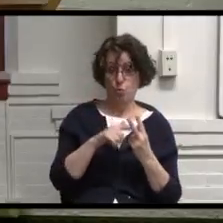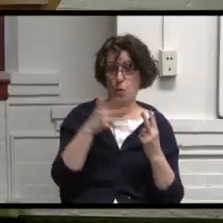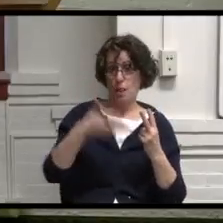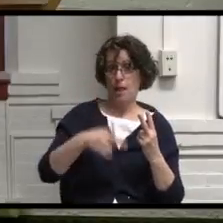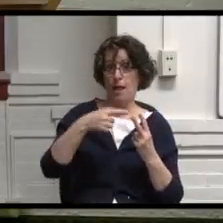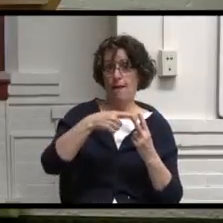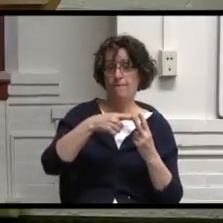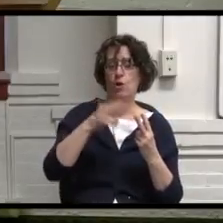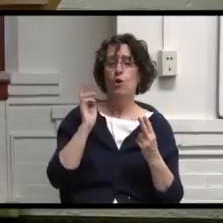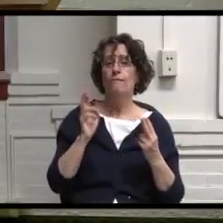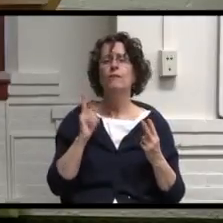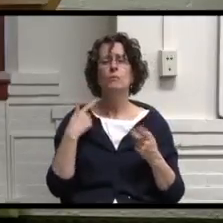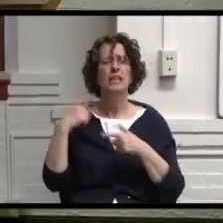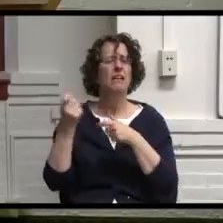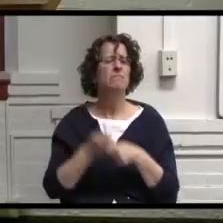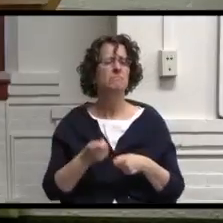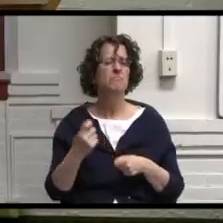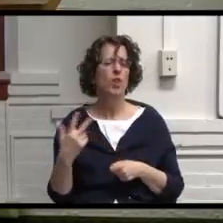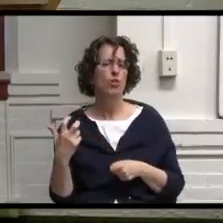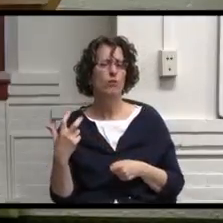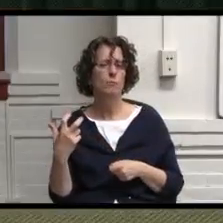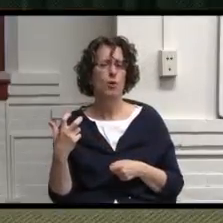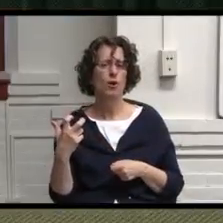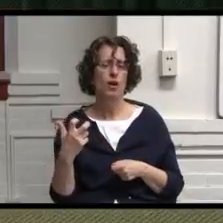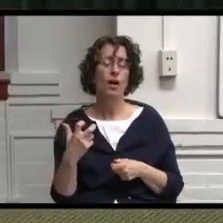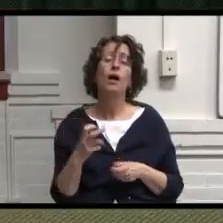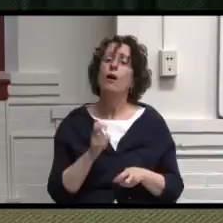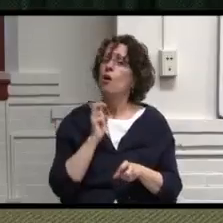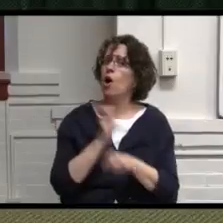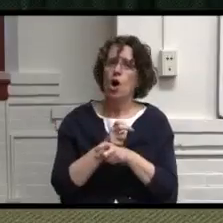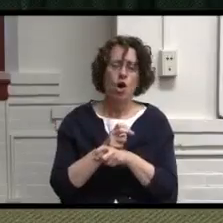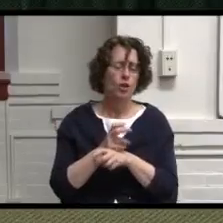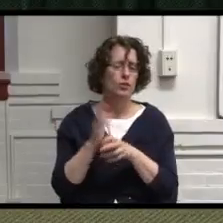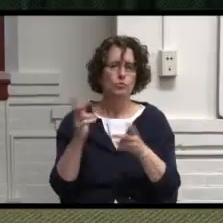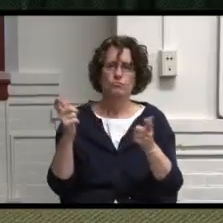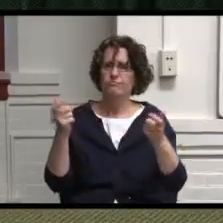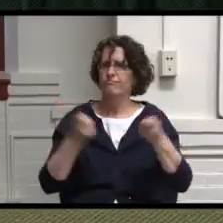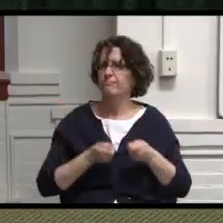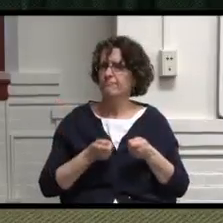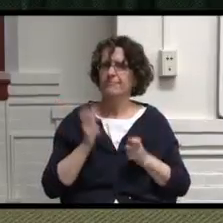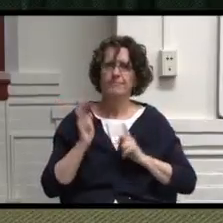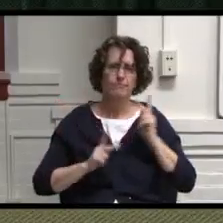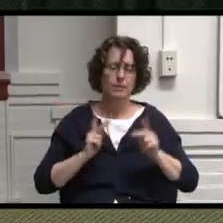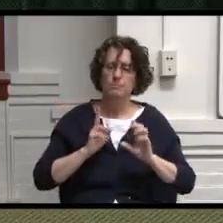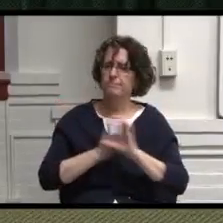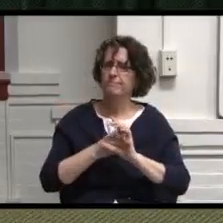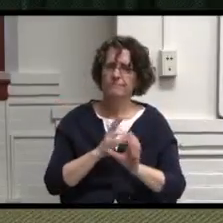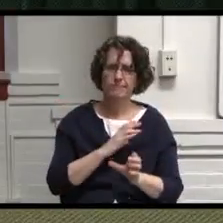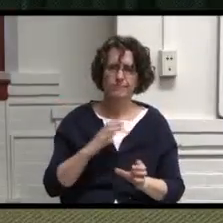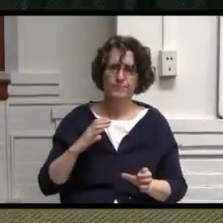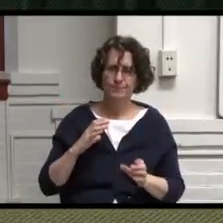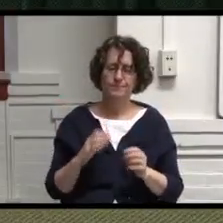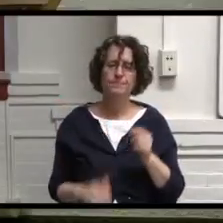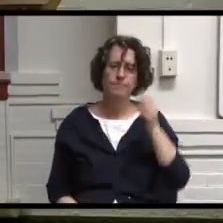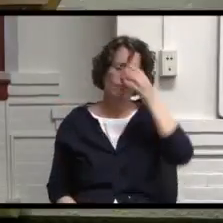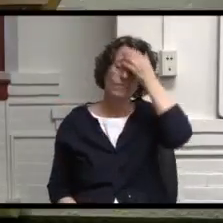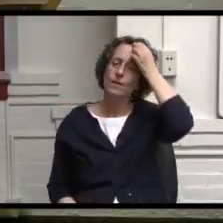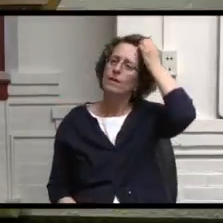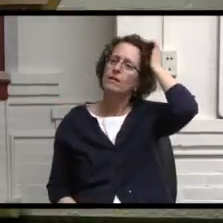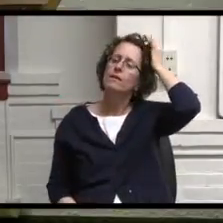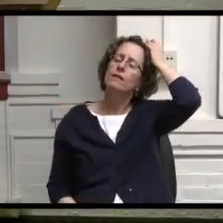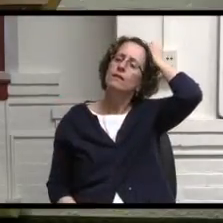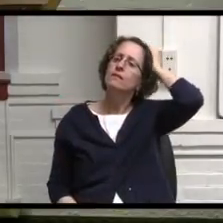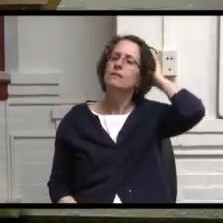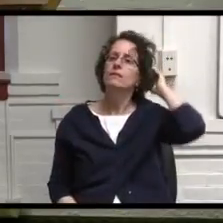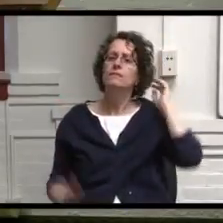of the committee. It is getting harder and harder to fill committees. It's interesting, when this committee